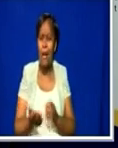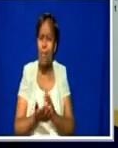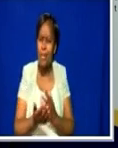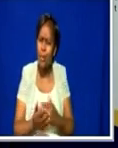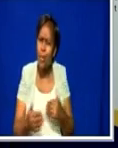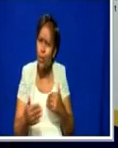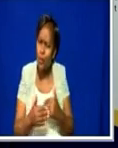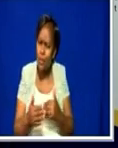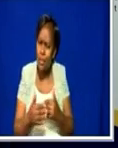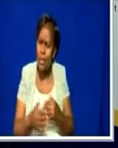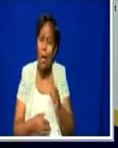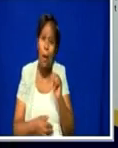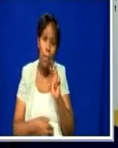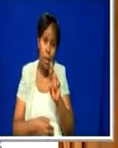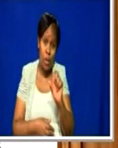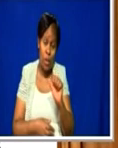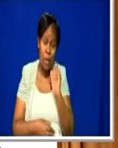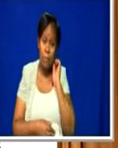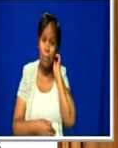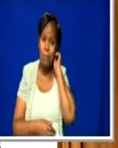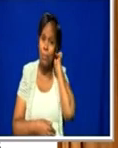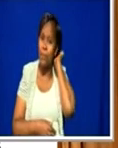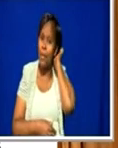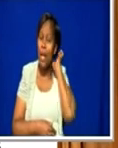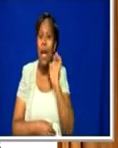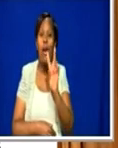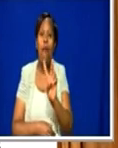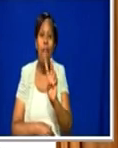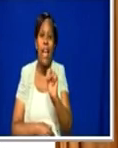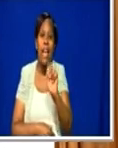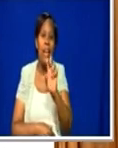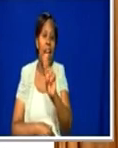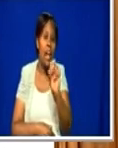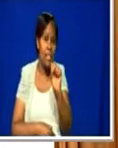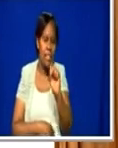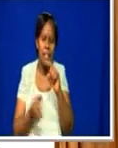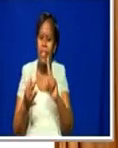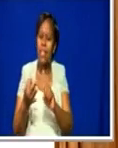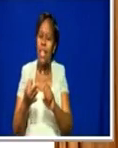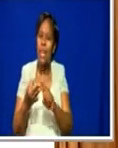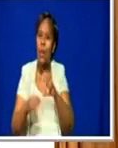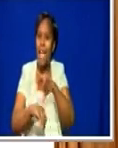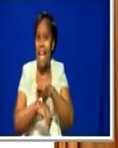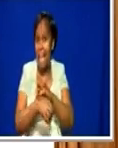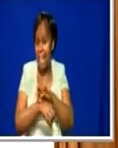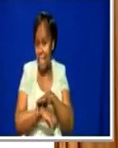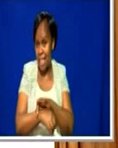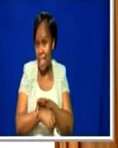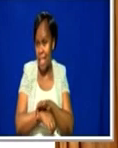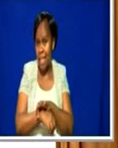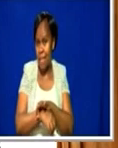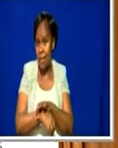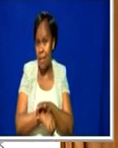that was the first one, of course, was Mercury, then Venus, then you say the third one is Earth, and